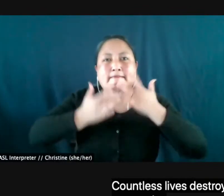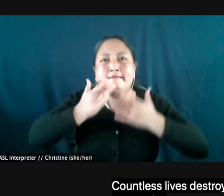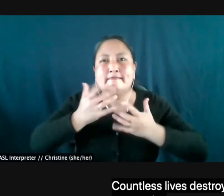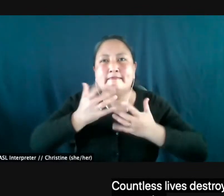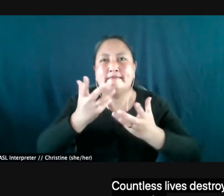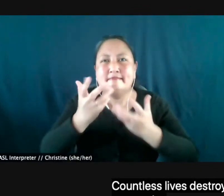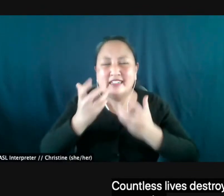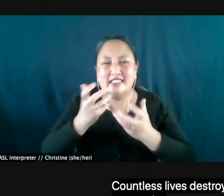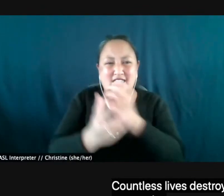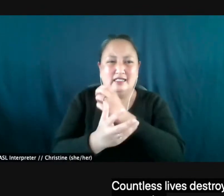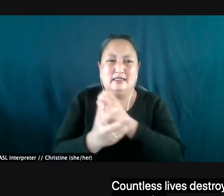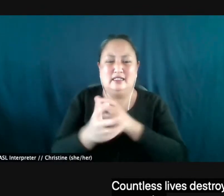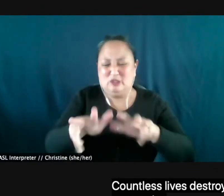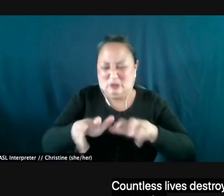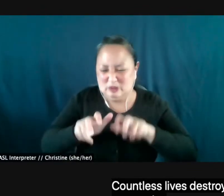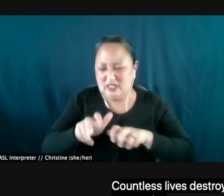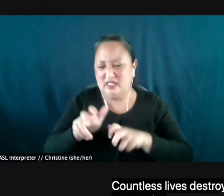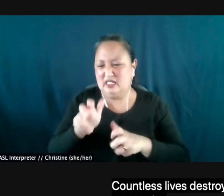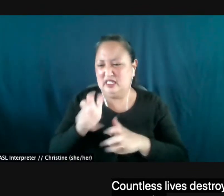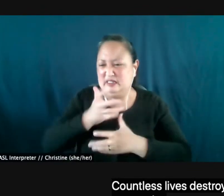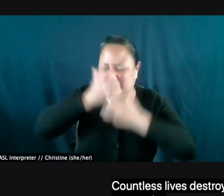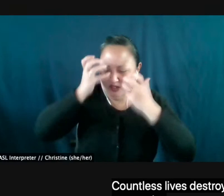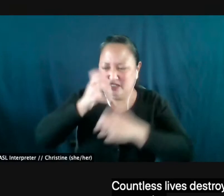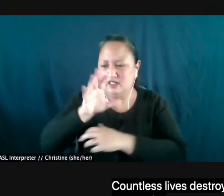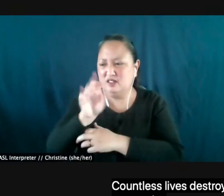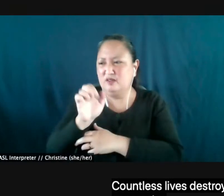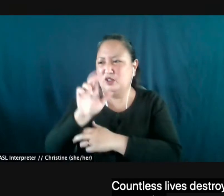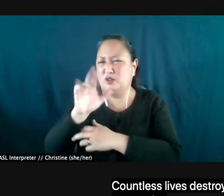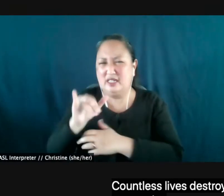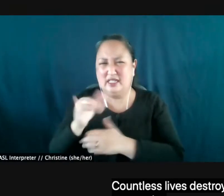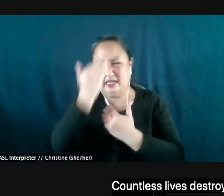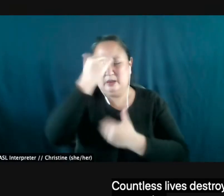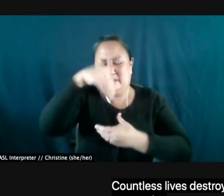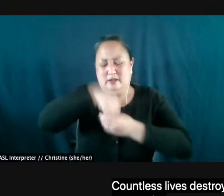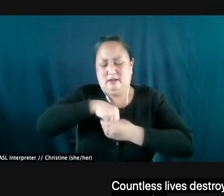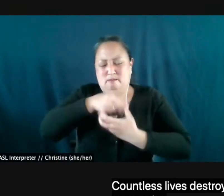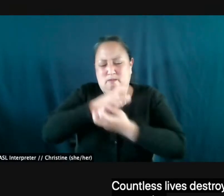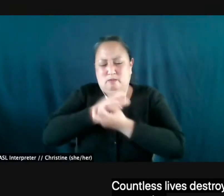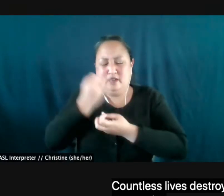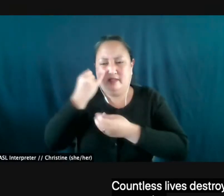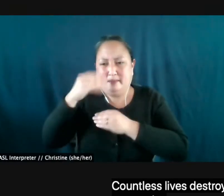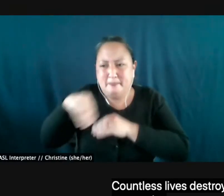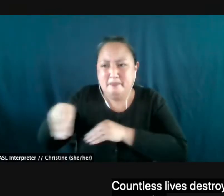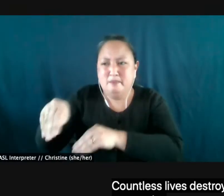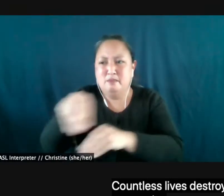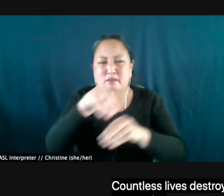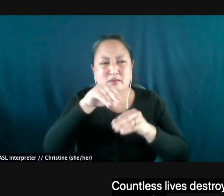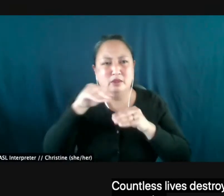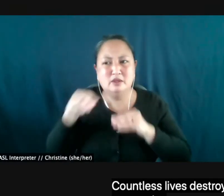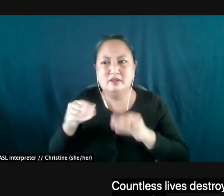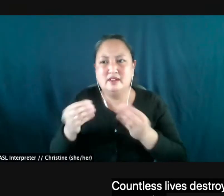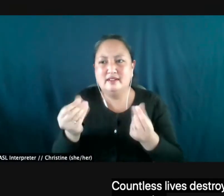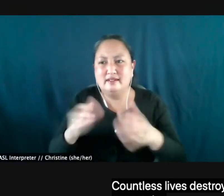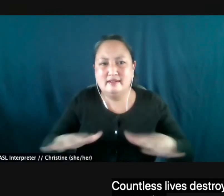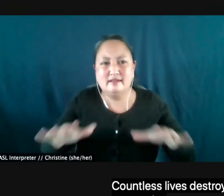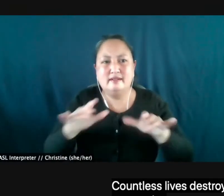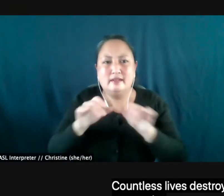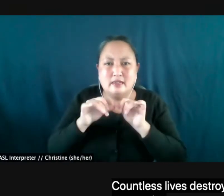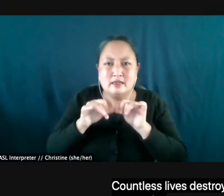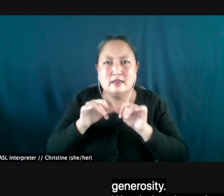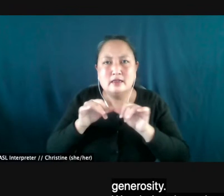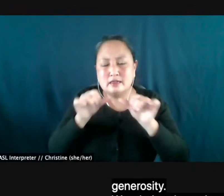and greed and fury. Didn't they know low in their bones that as long as they moved and the land unfurled, that as long as